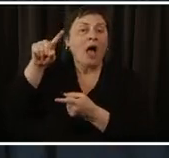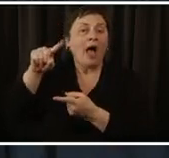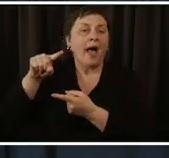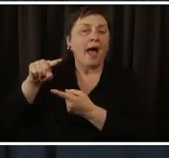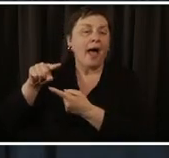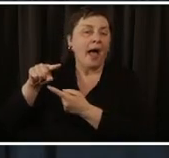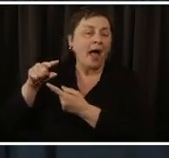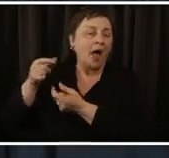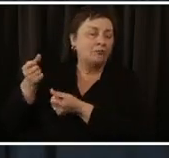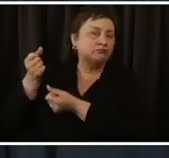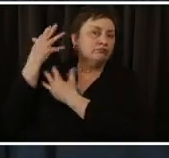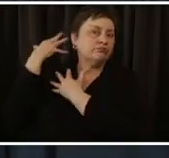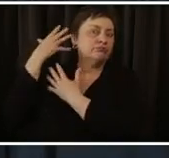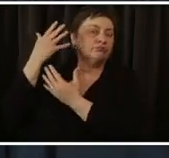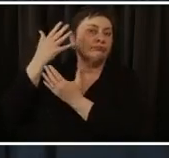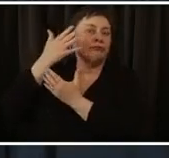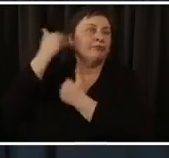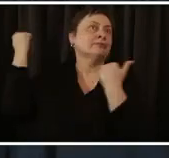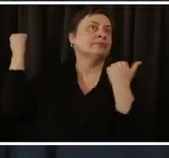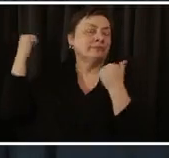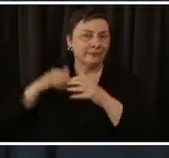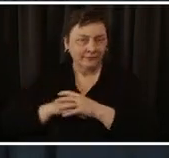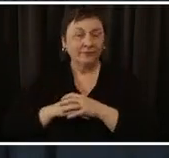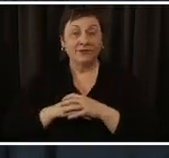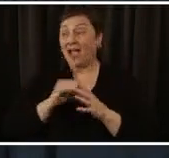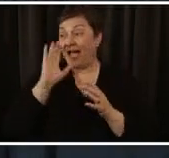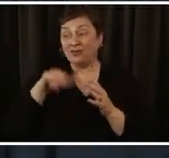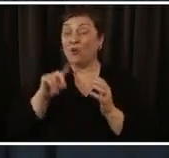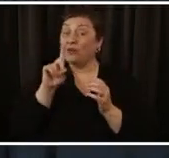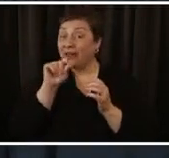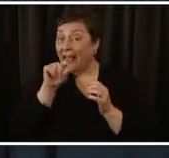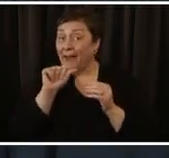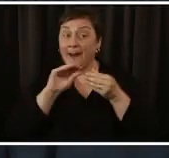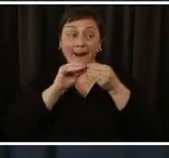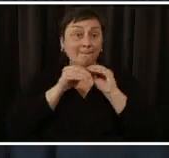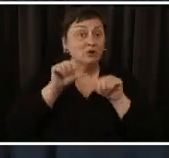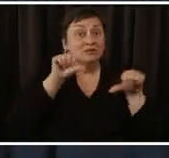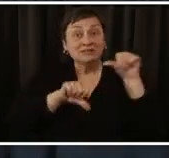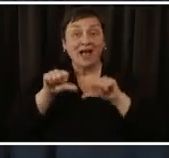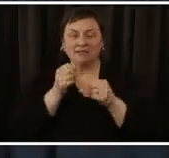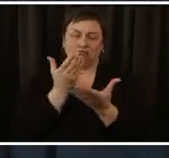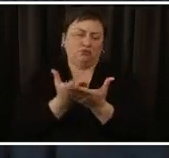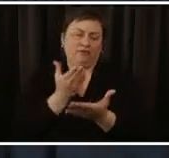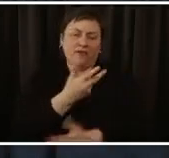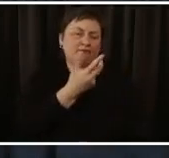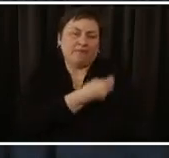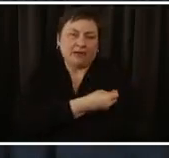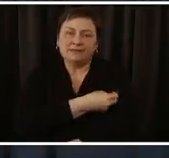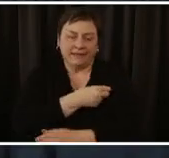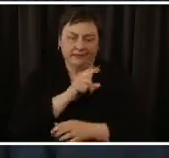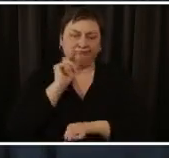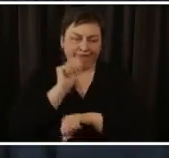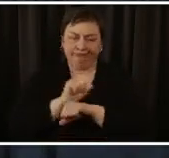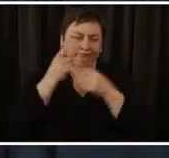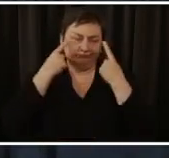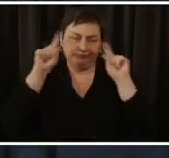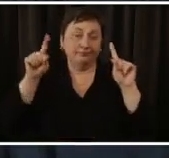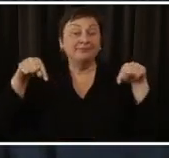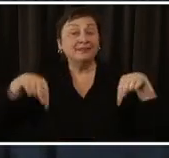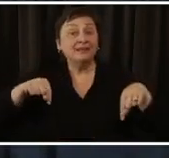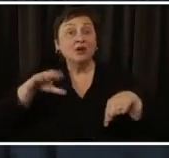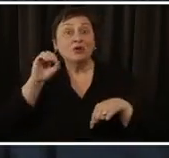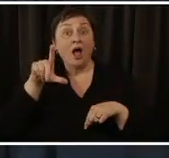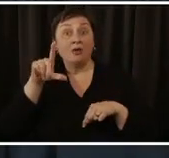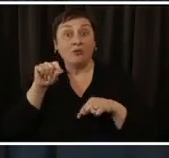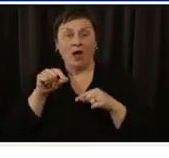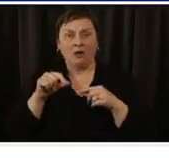know that the data and science is clear. As you see today, the vaccine is working as it is supposed to here in Colorado. It's absolutely